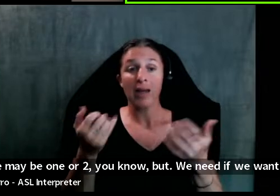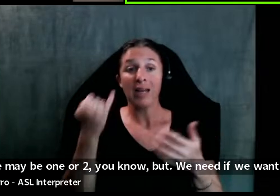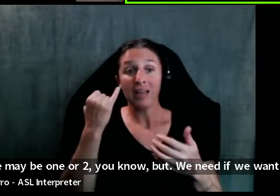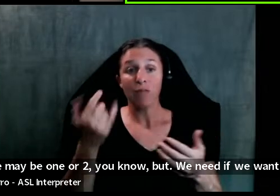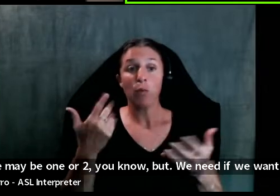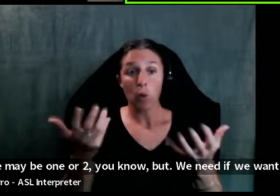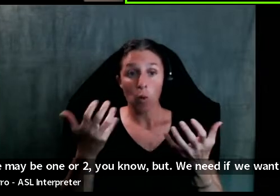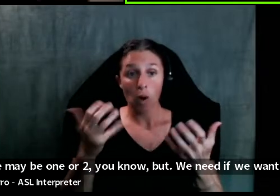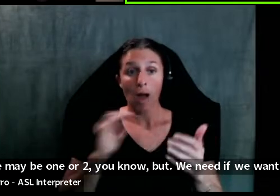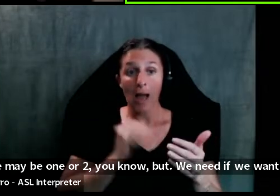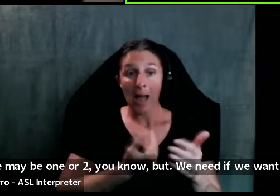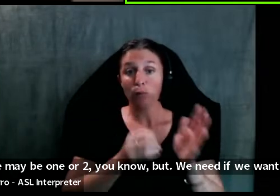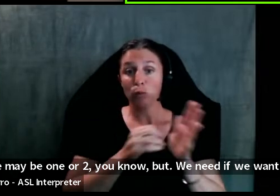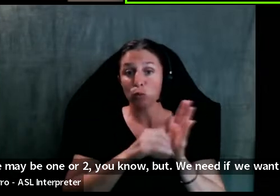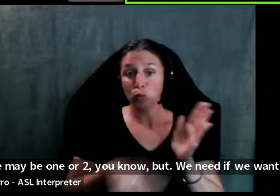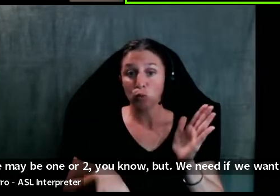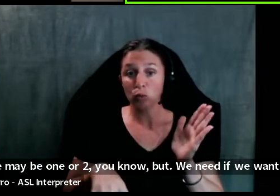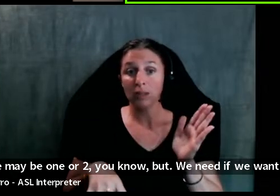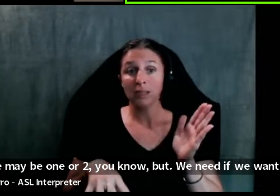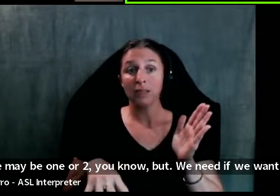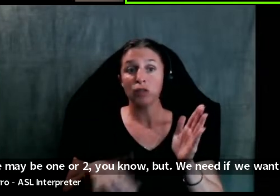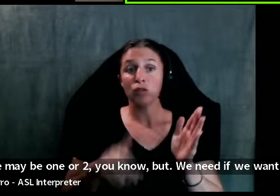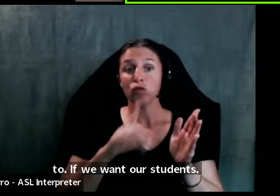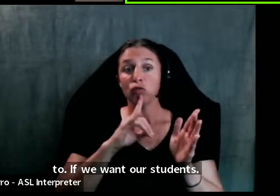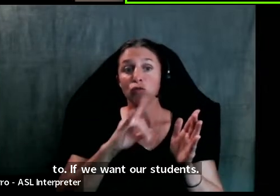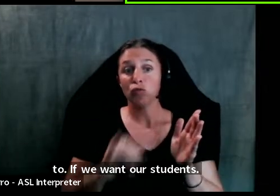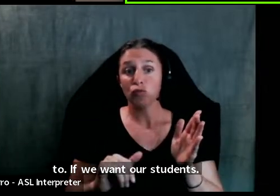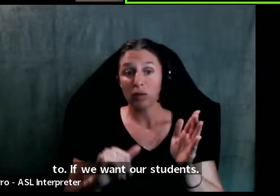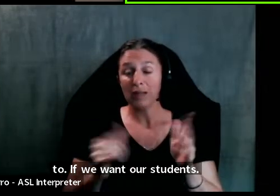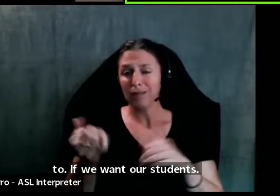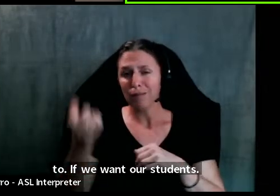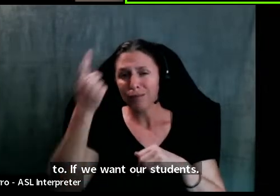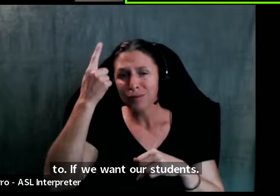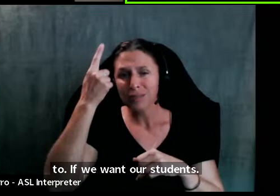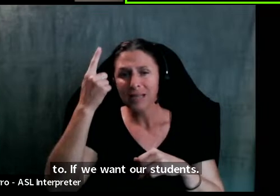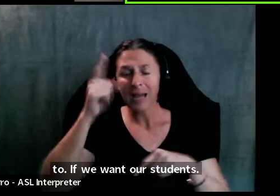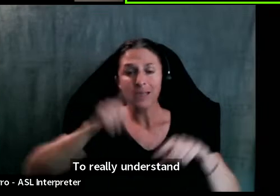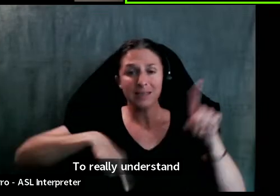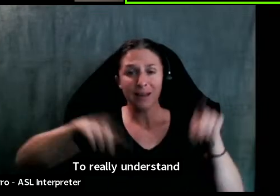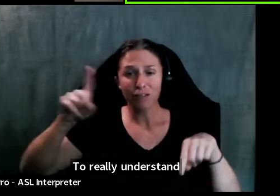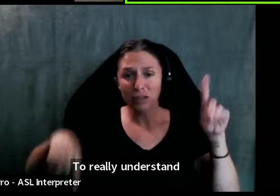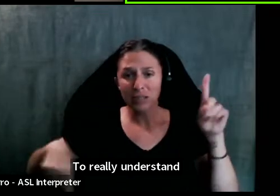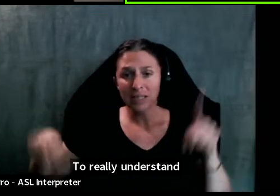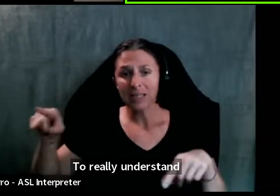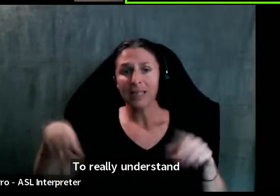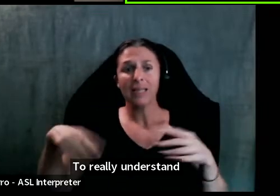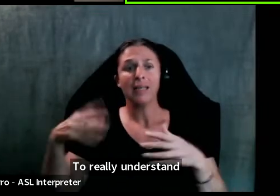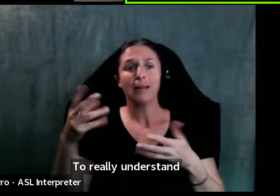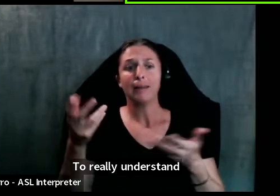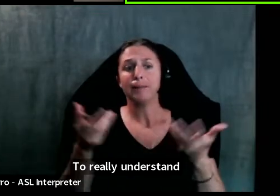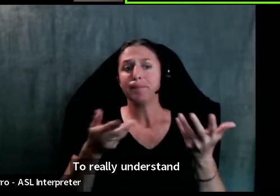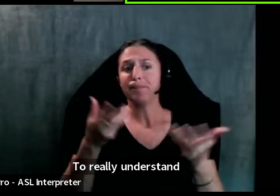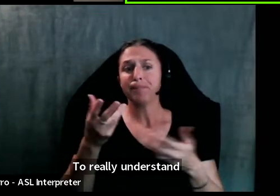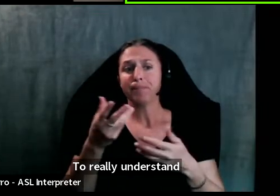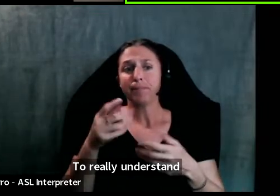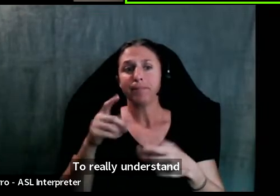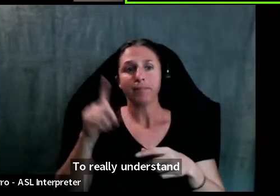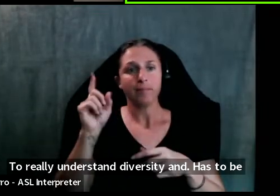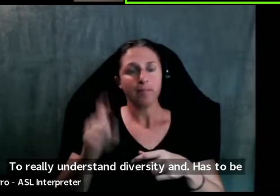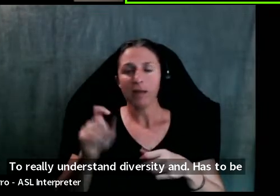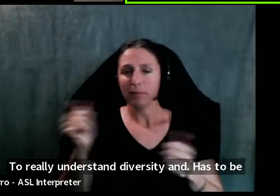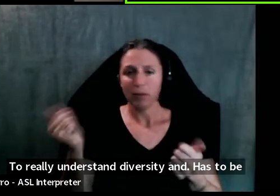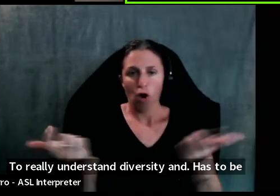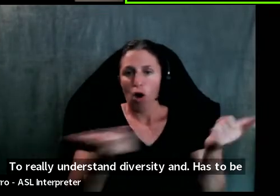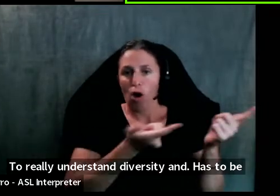our students to really understand diversity, and it has to be all